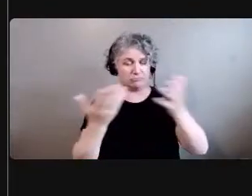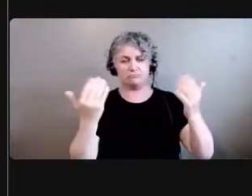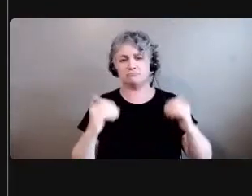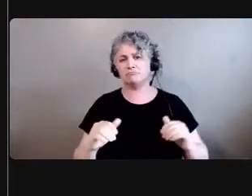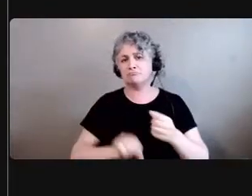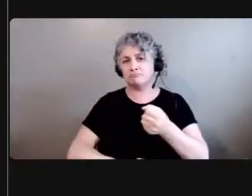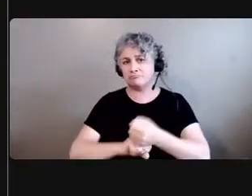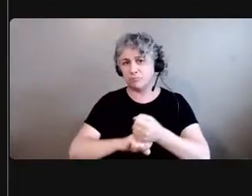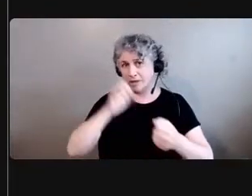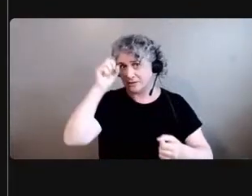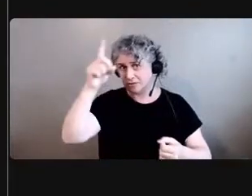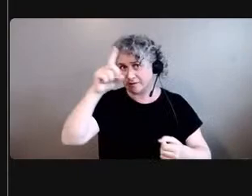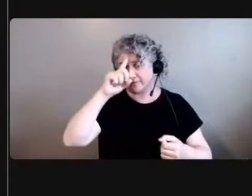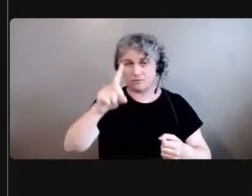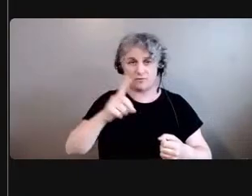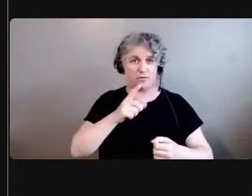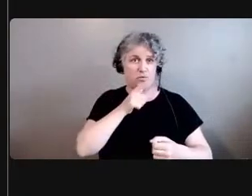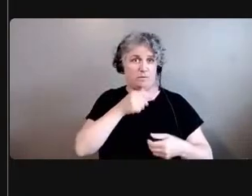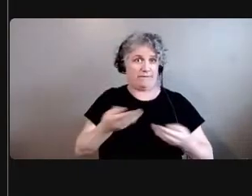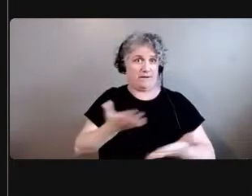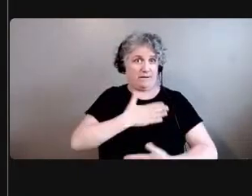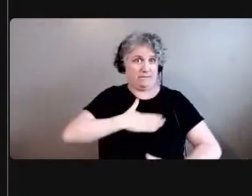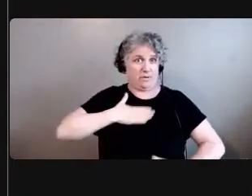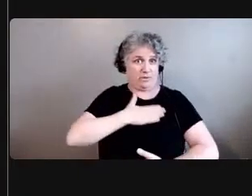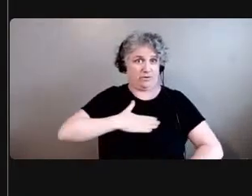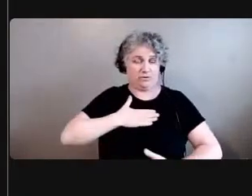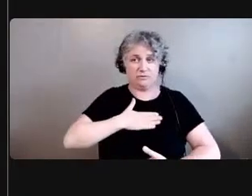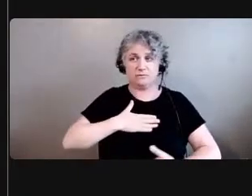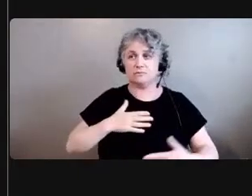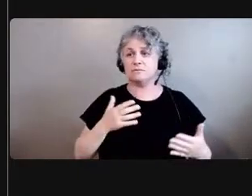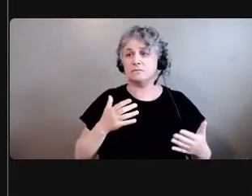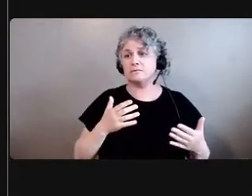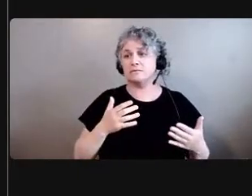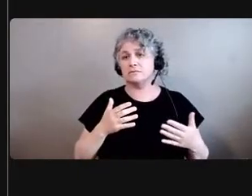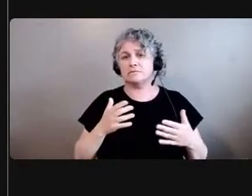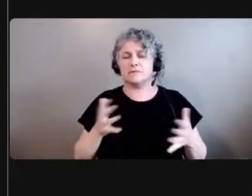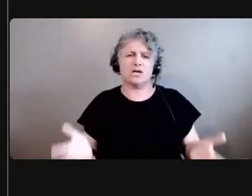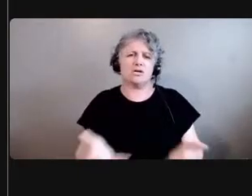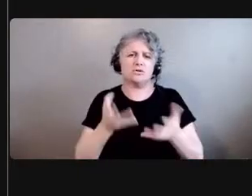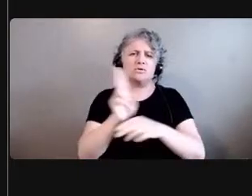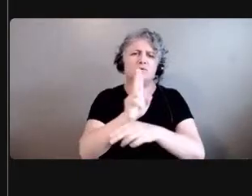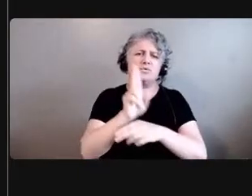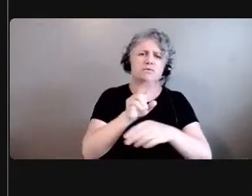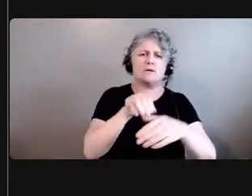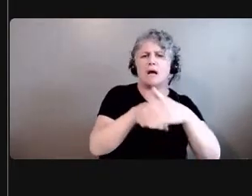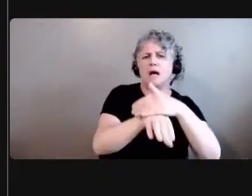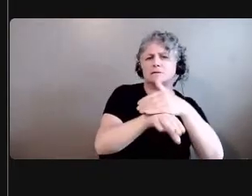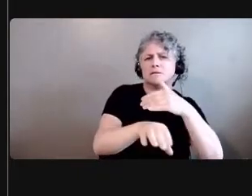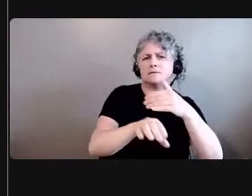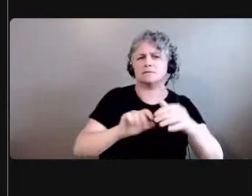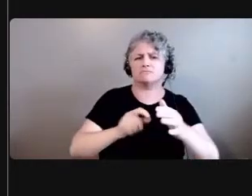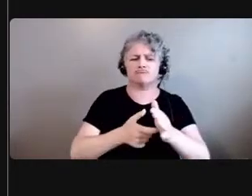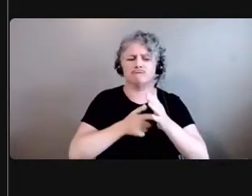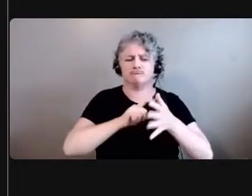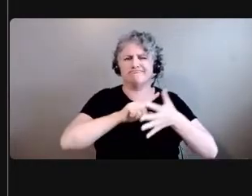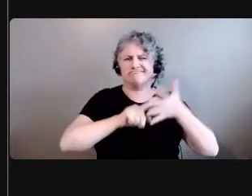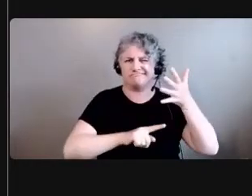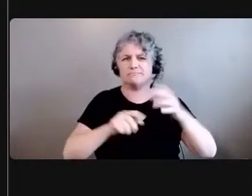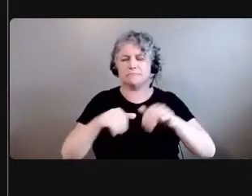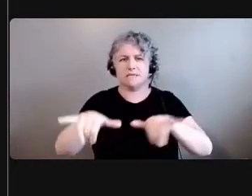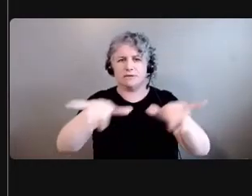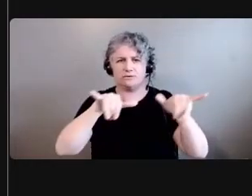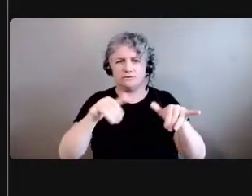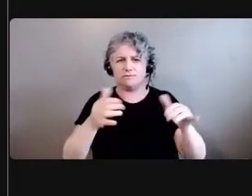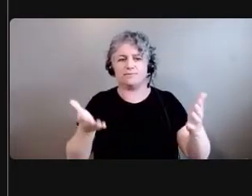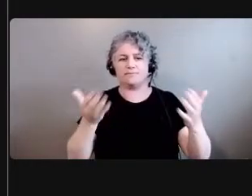recreation providers that encourages the use of access-based standards, and partner with outdoor recreation providers